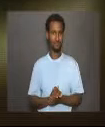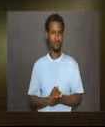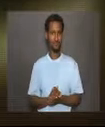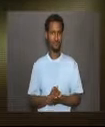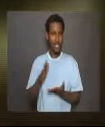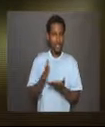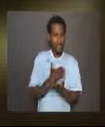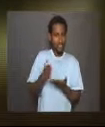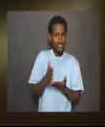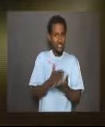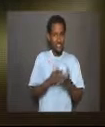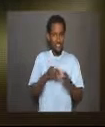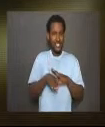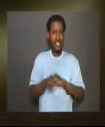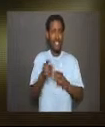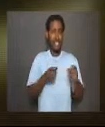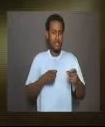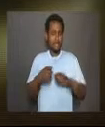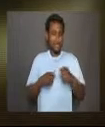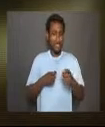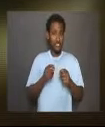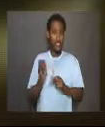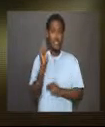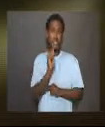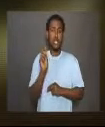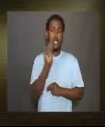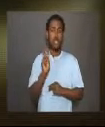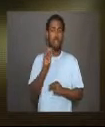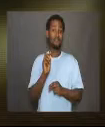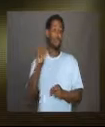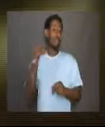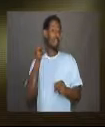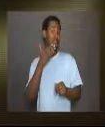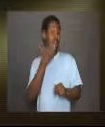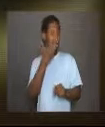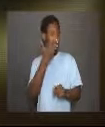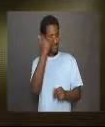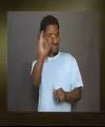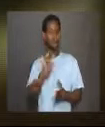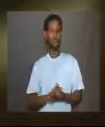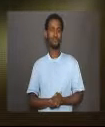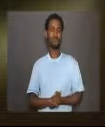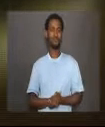participating in the administration of your kibele is another good idea.